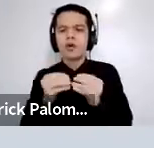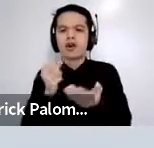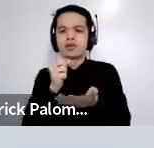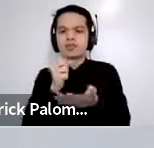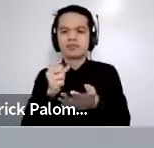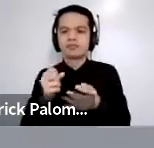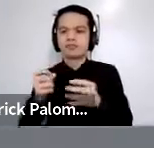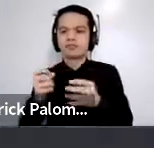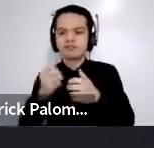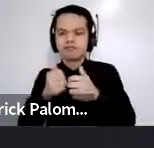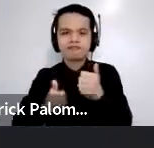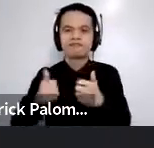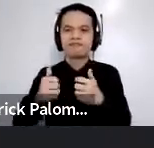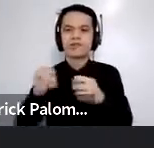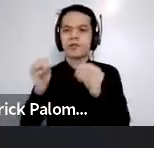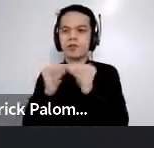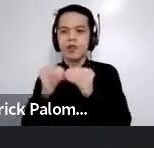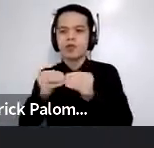for all.